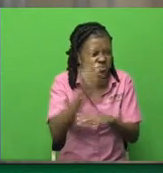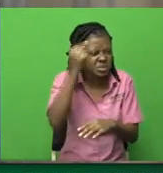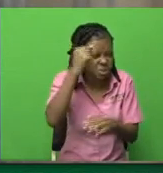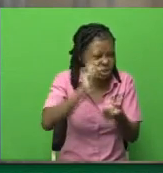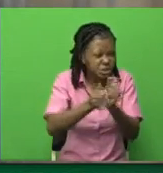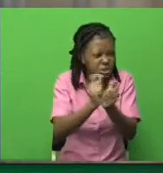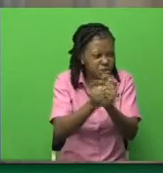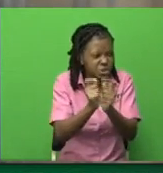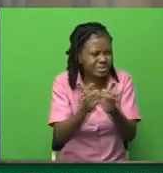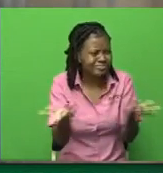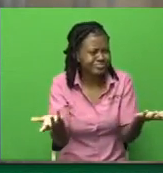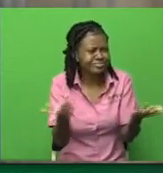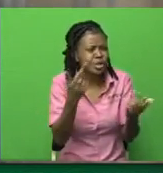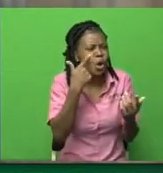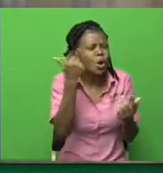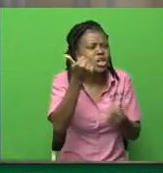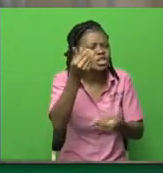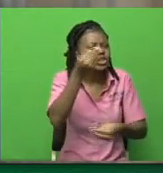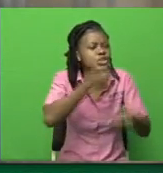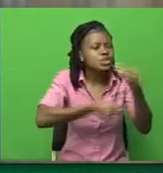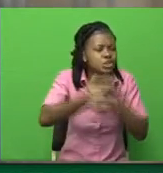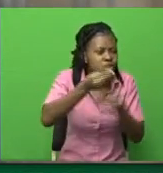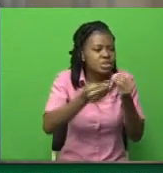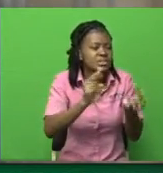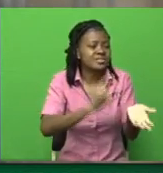nursing Personnel of the nation